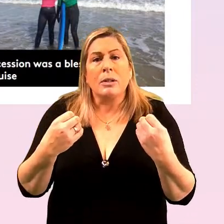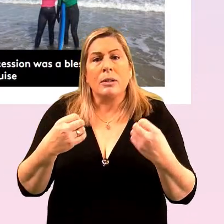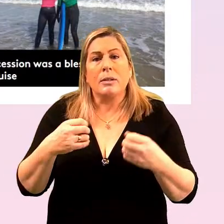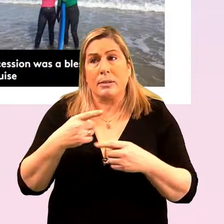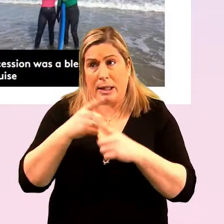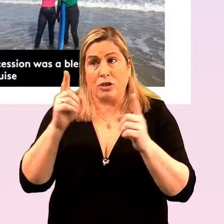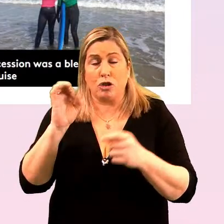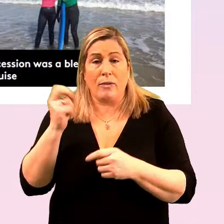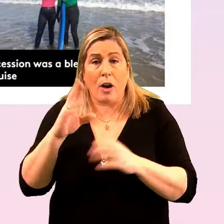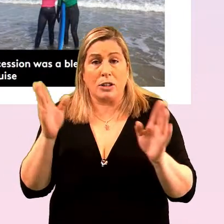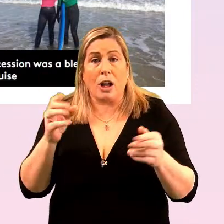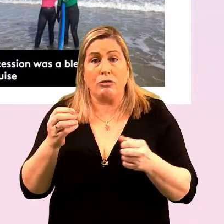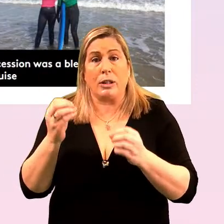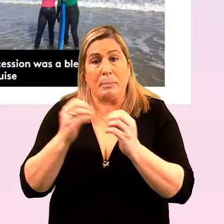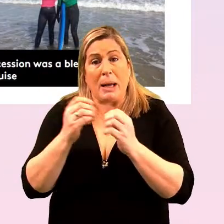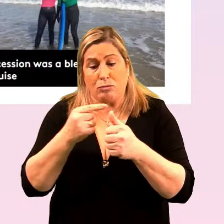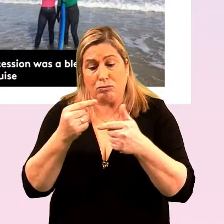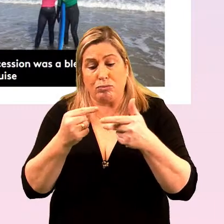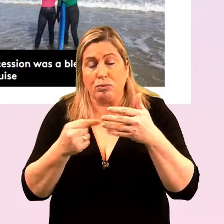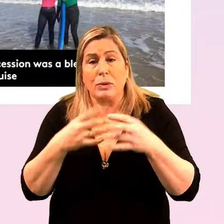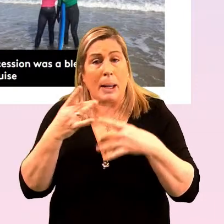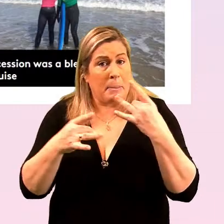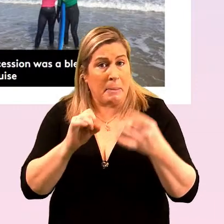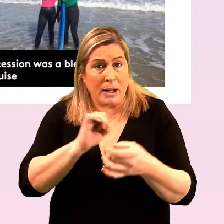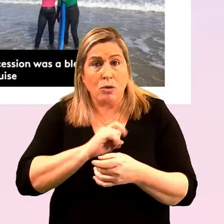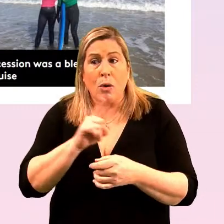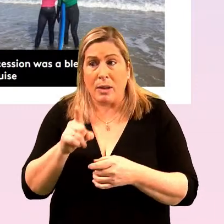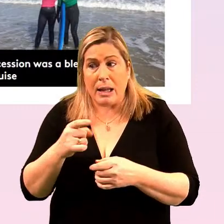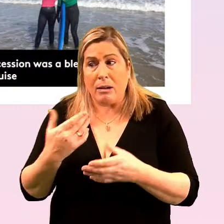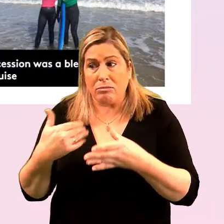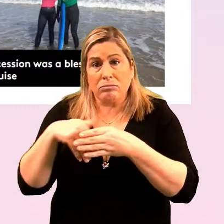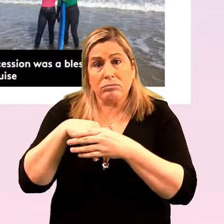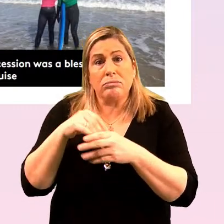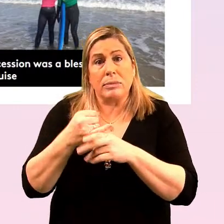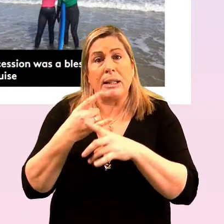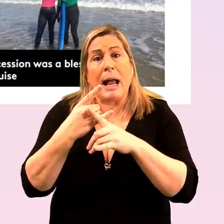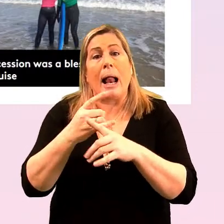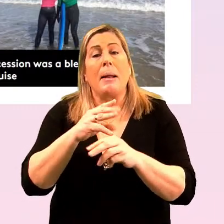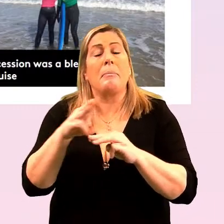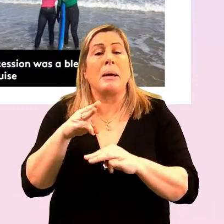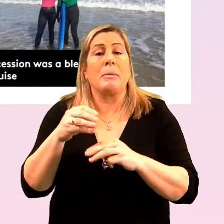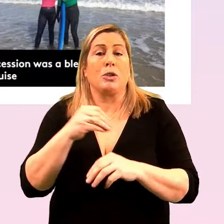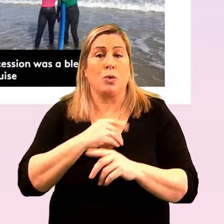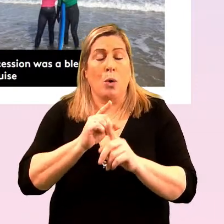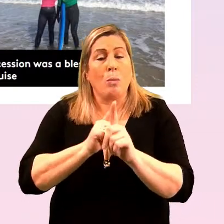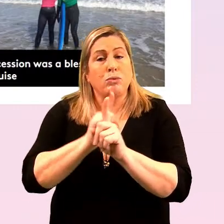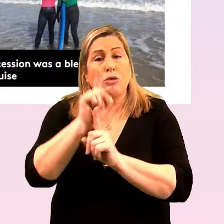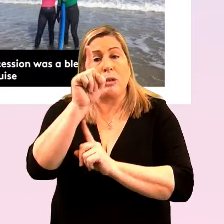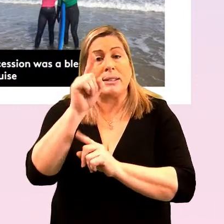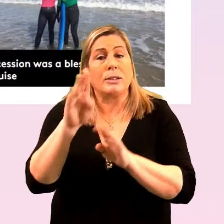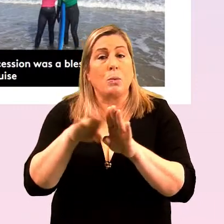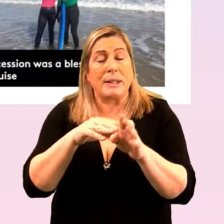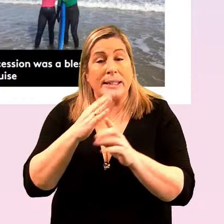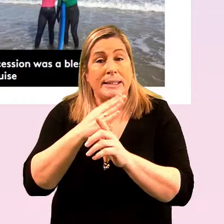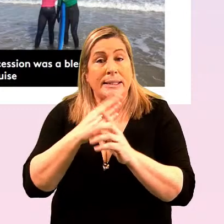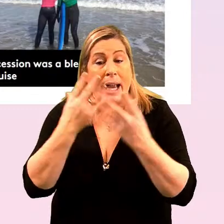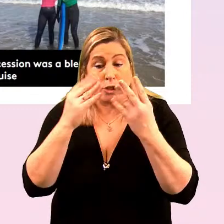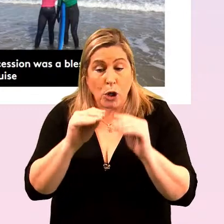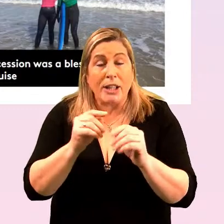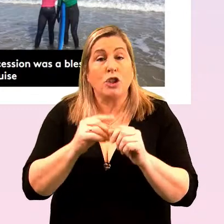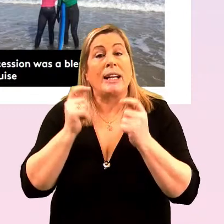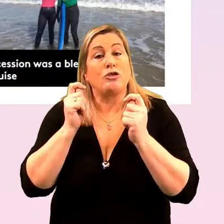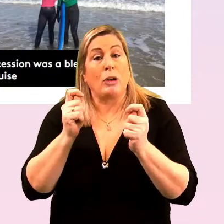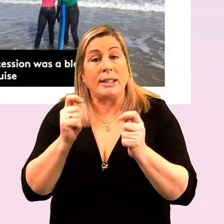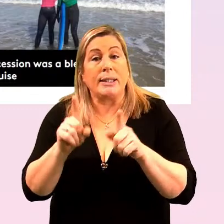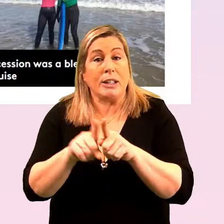has highlighted, do also play a part in helping people to progress with education and training. And we